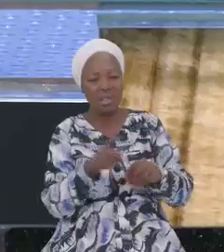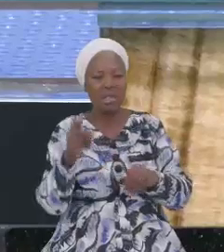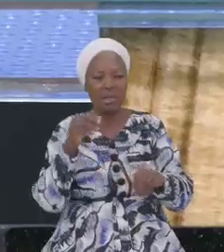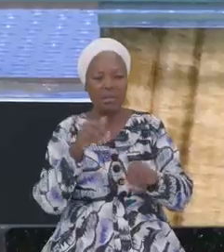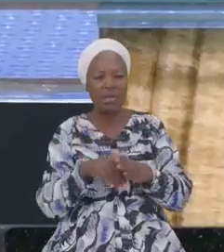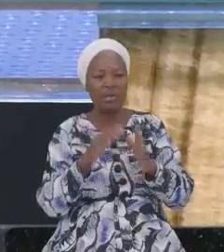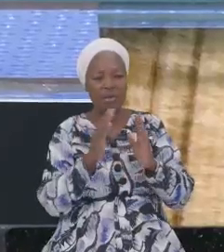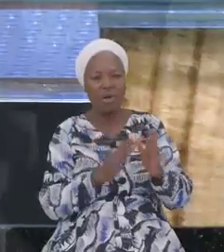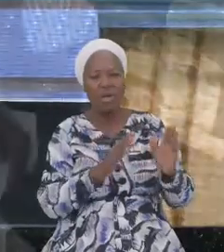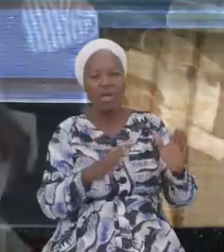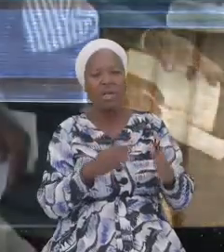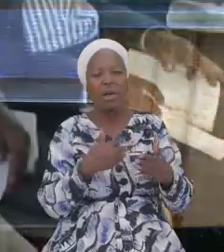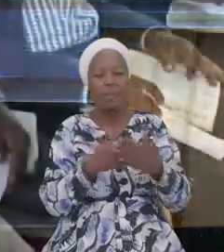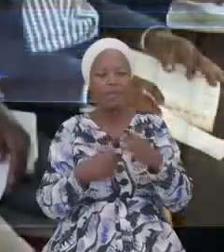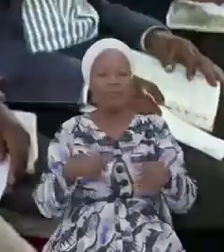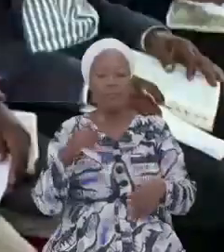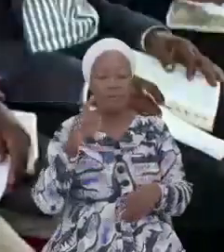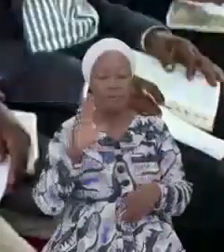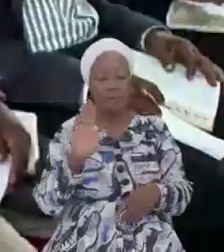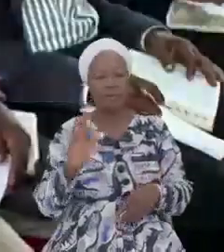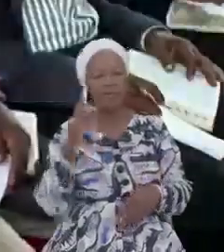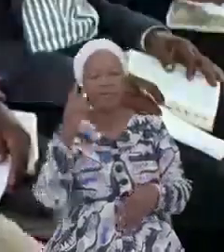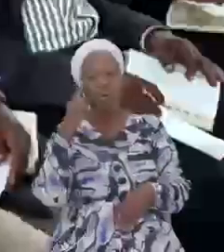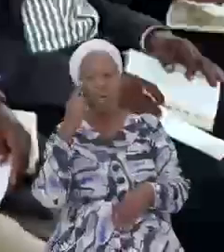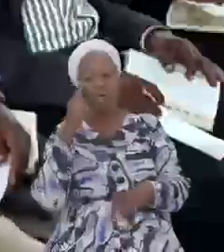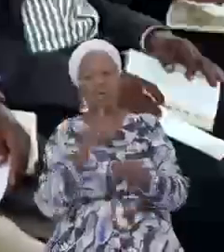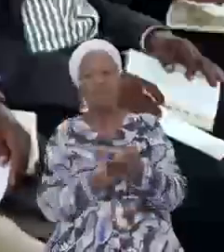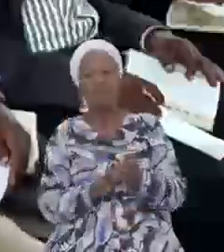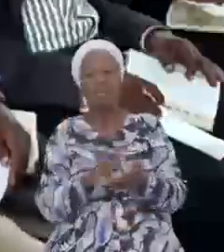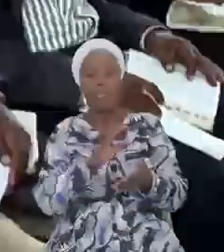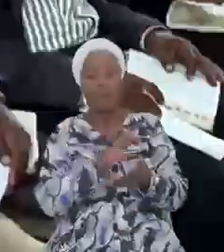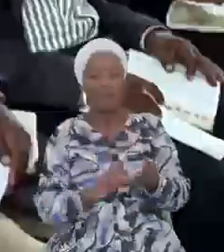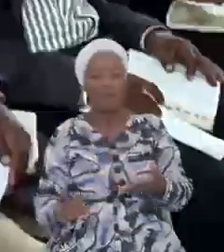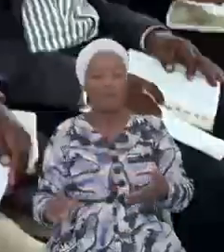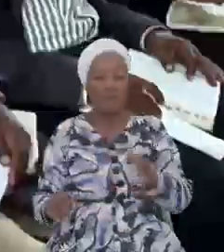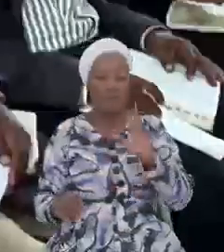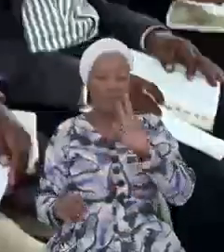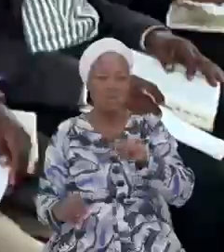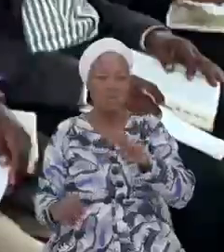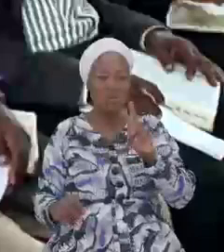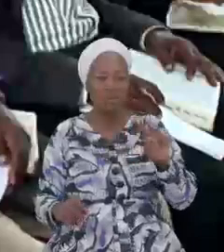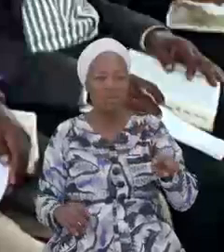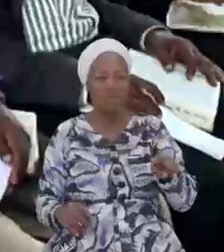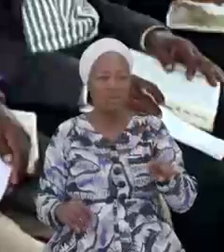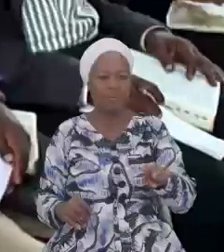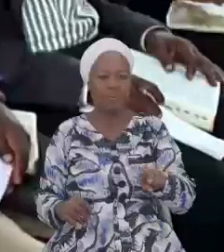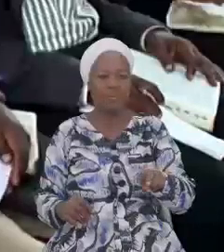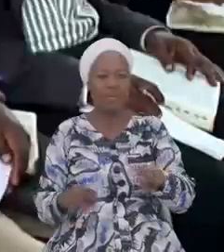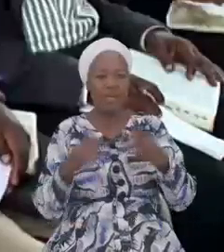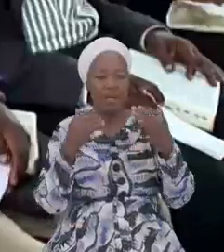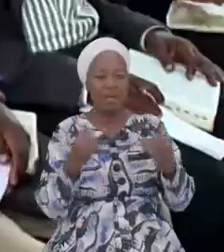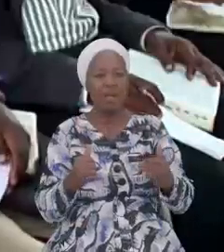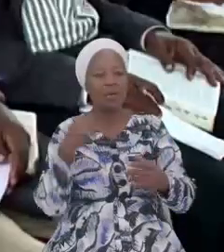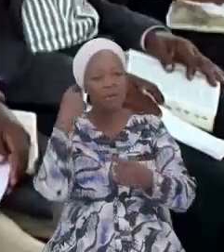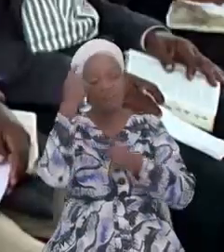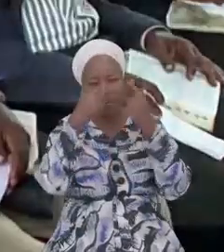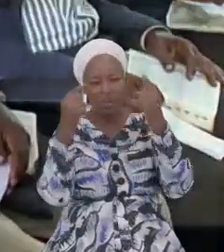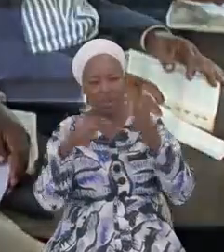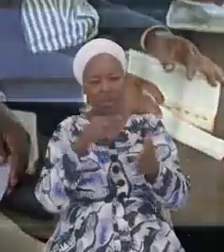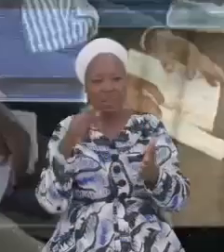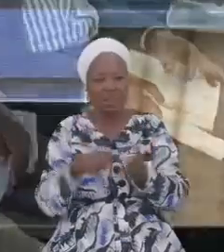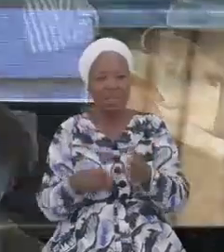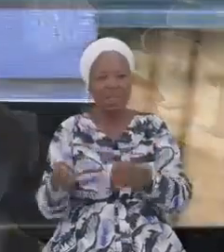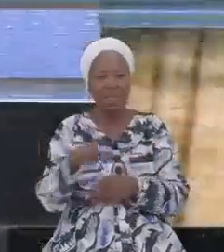order before thine eyes. Look at verse 22. Now consider this. Ye